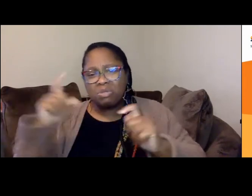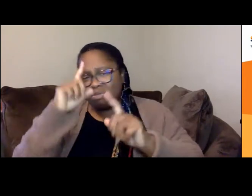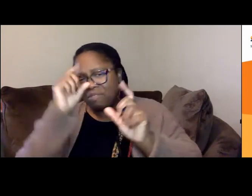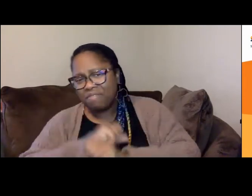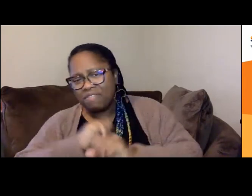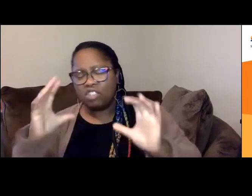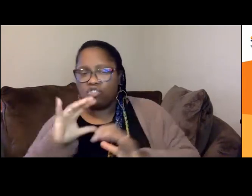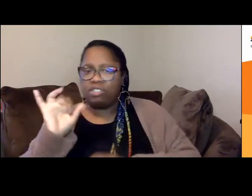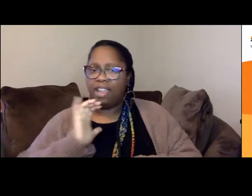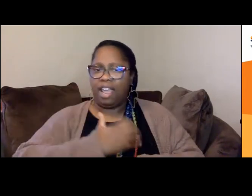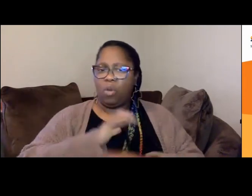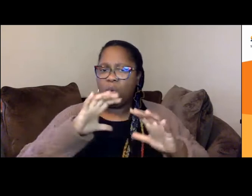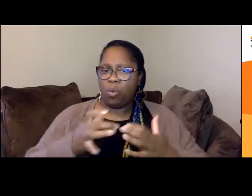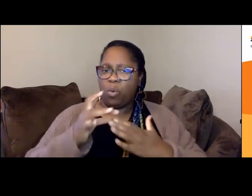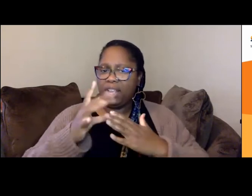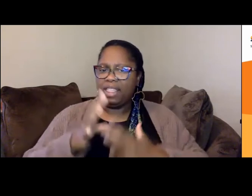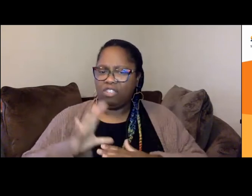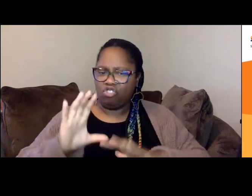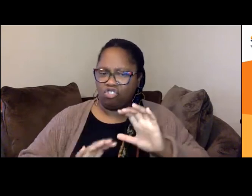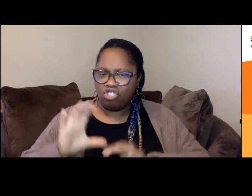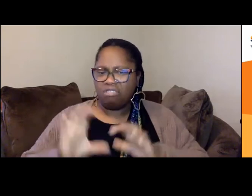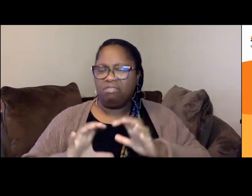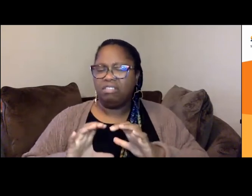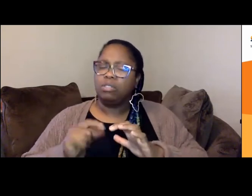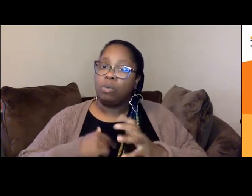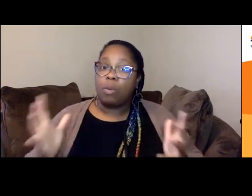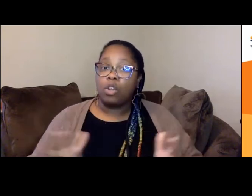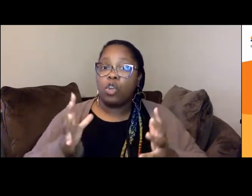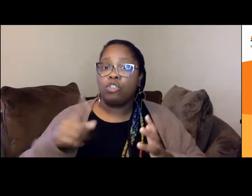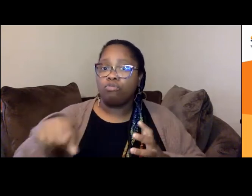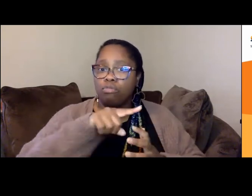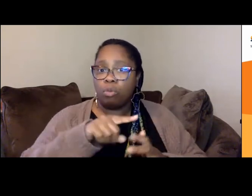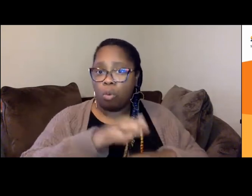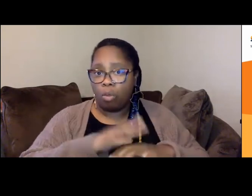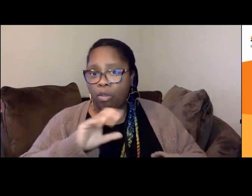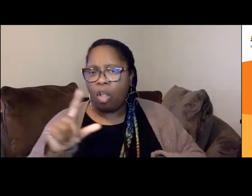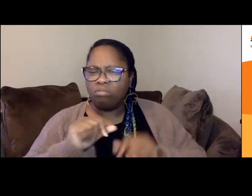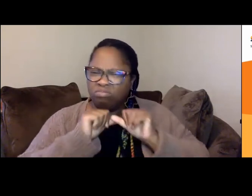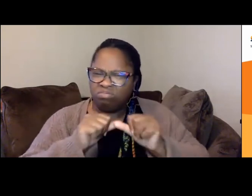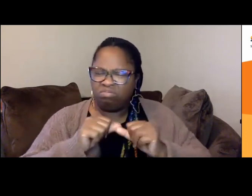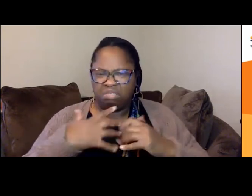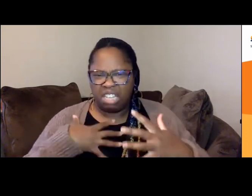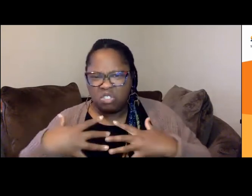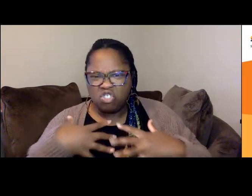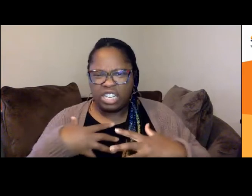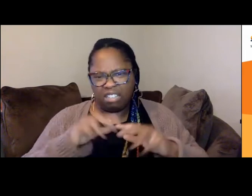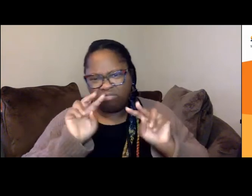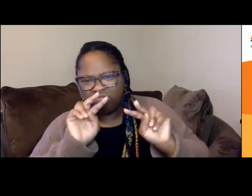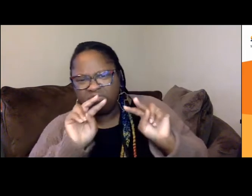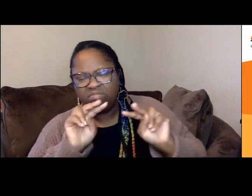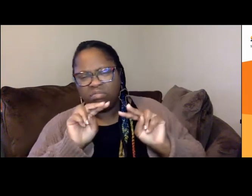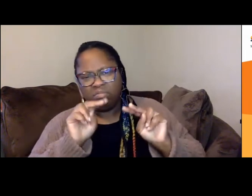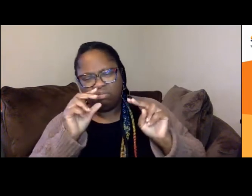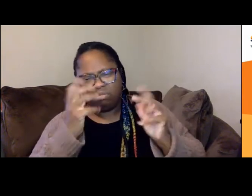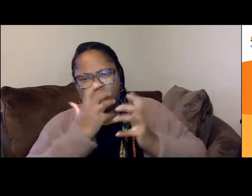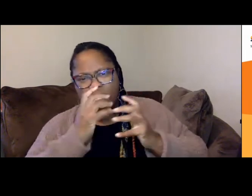are charting. So I would encourage everyone on this call, keep up that energy, keep your eyes on these incredible leaders. We're